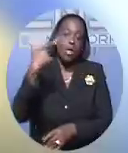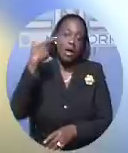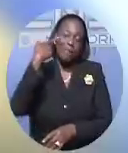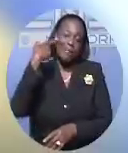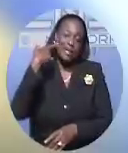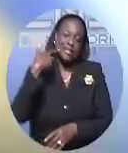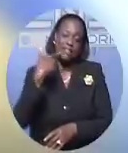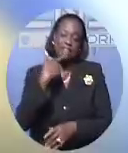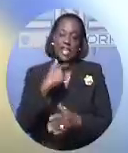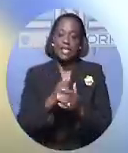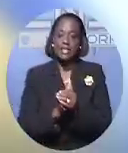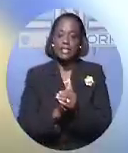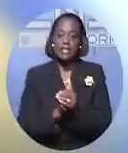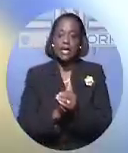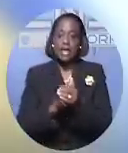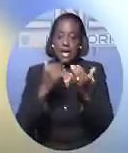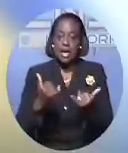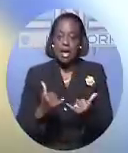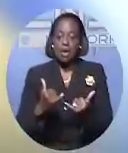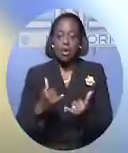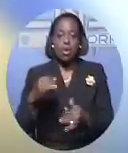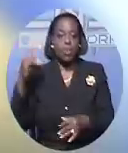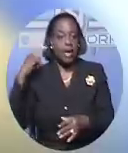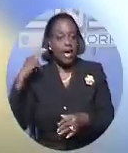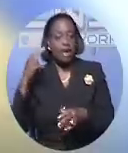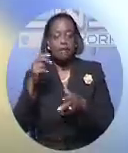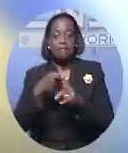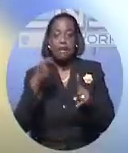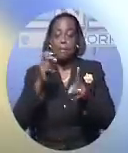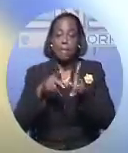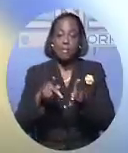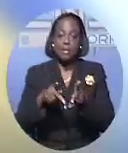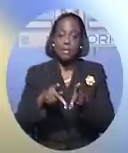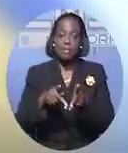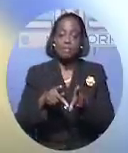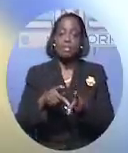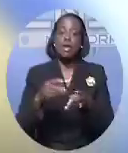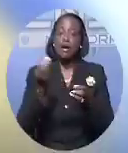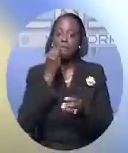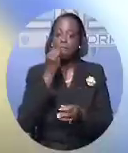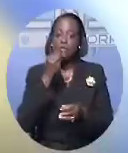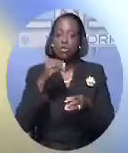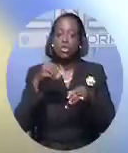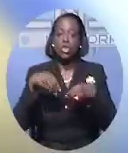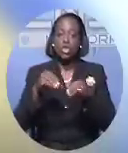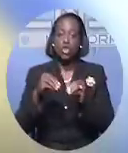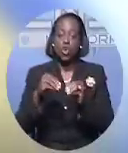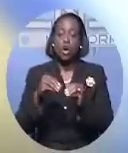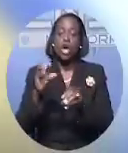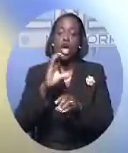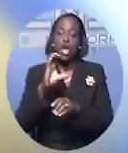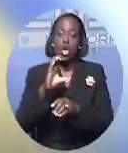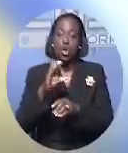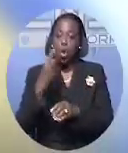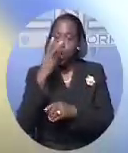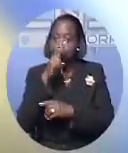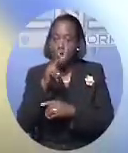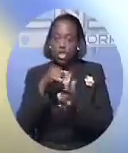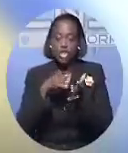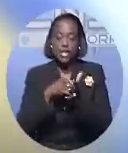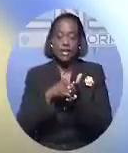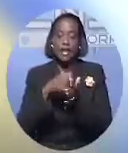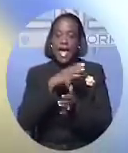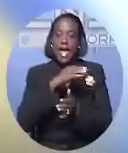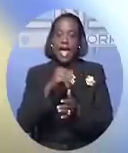the people closest to the harrowing ordeal, a food store clerk who watched the whole thing unfold, and the armored car operator